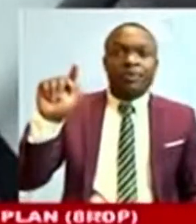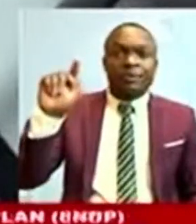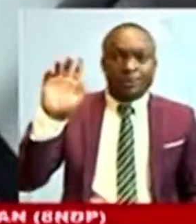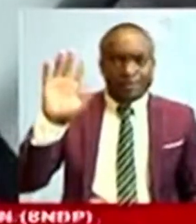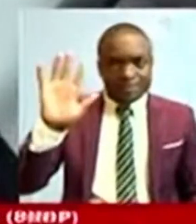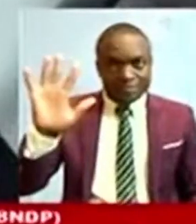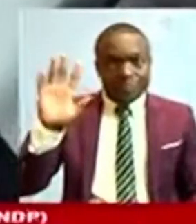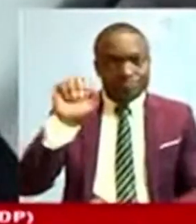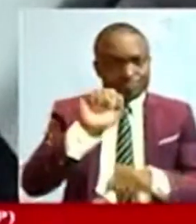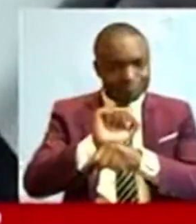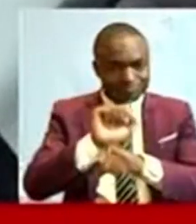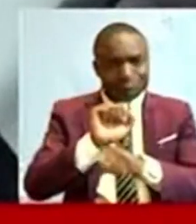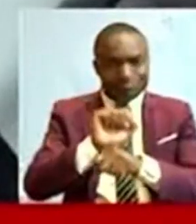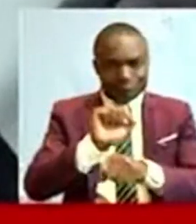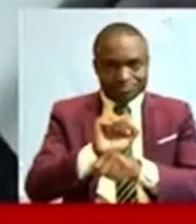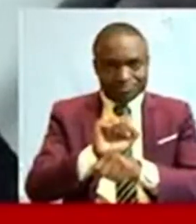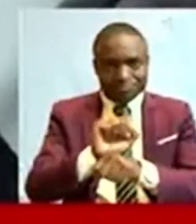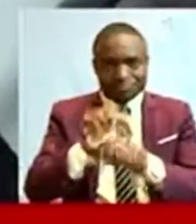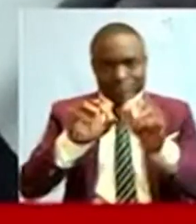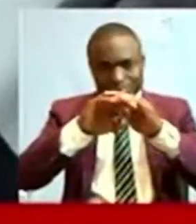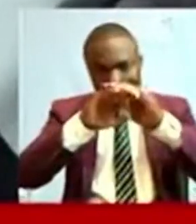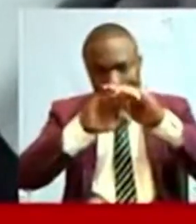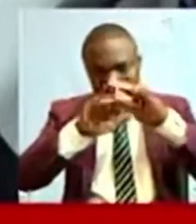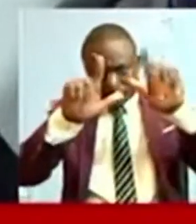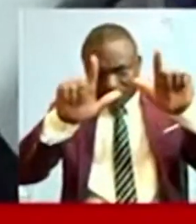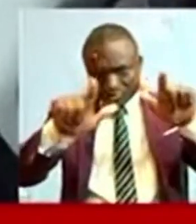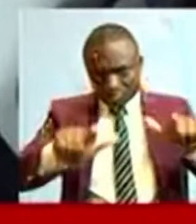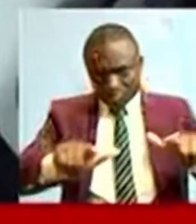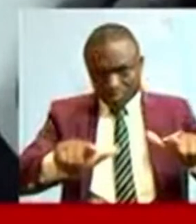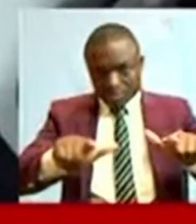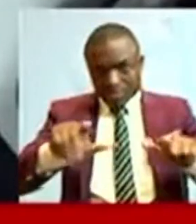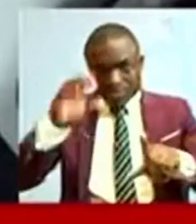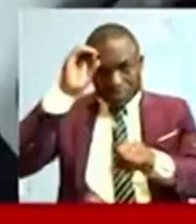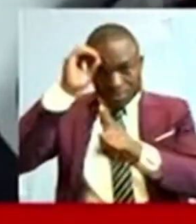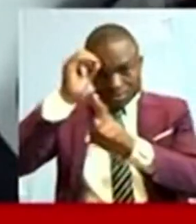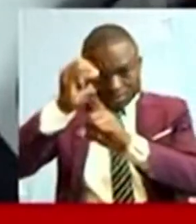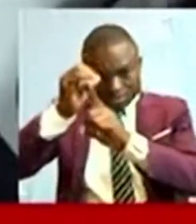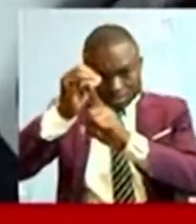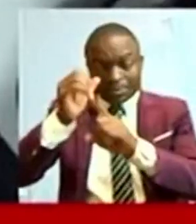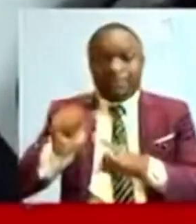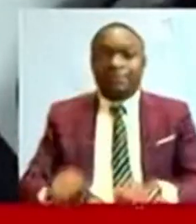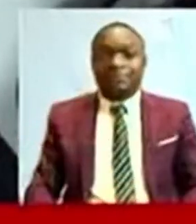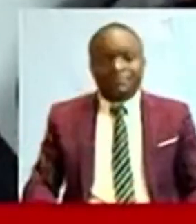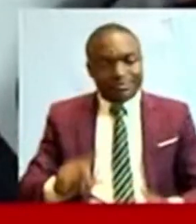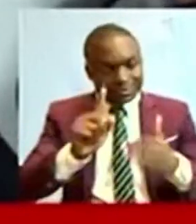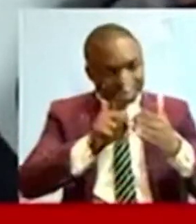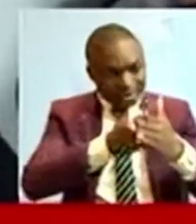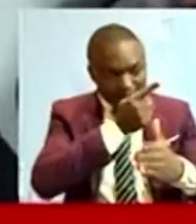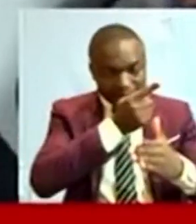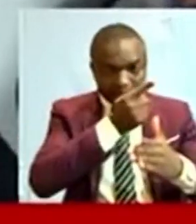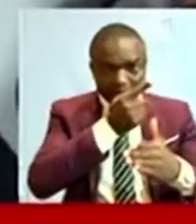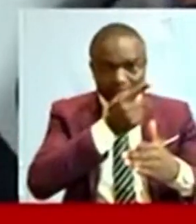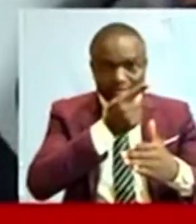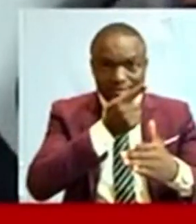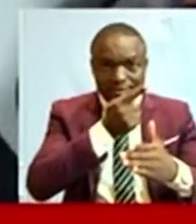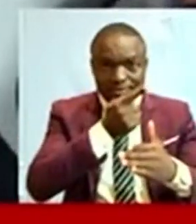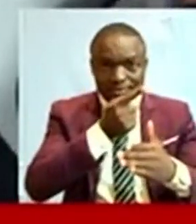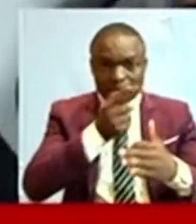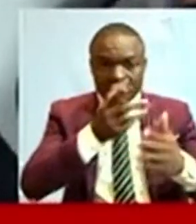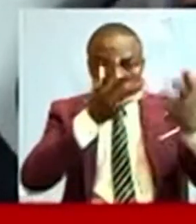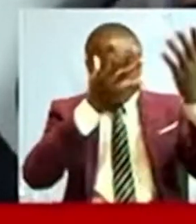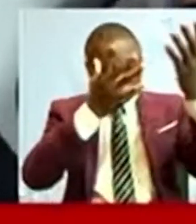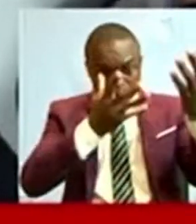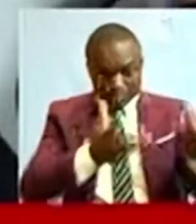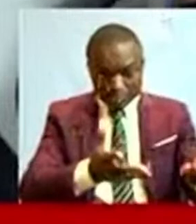which was below target. The next one was coverage of weight and